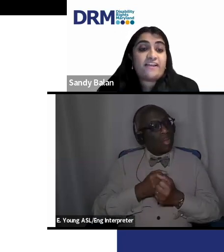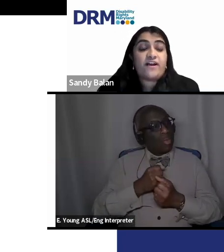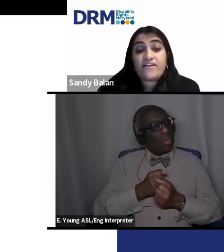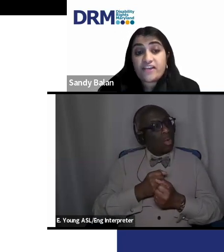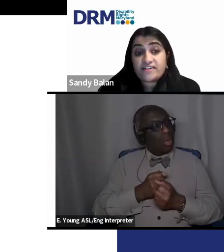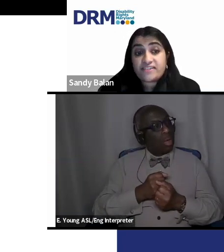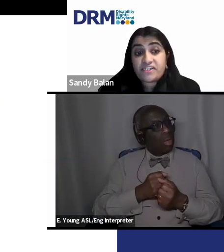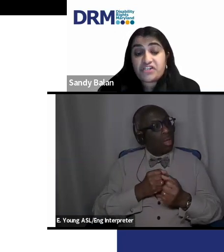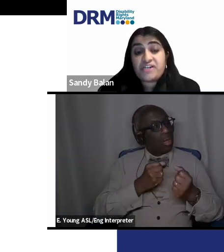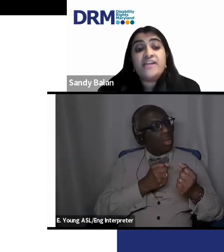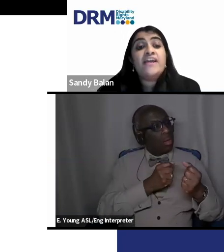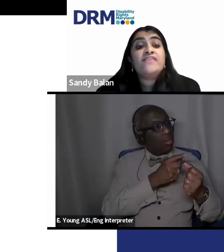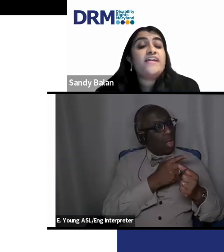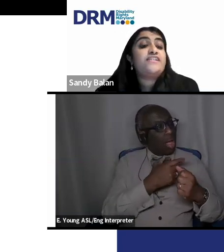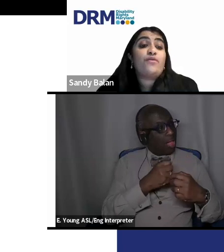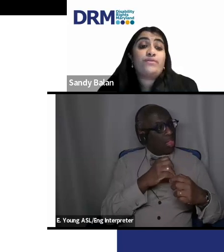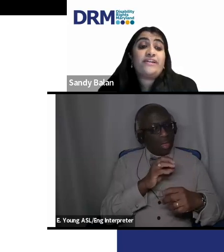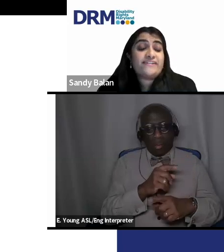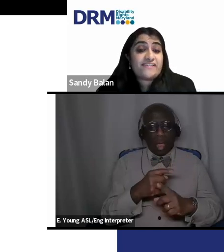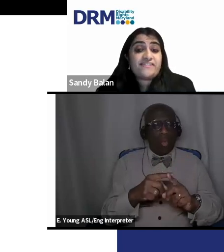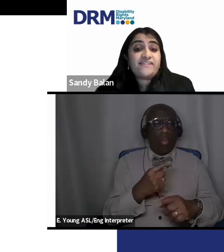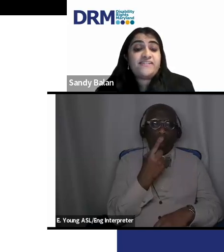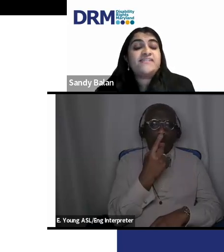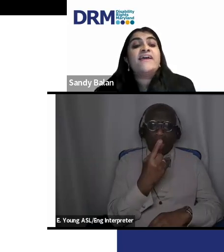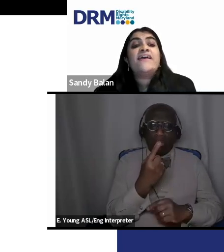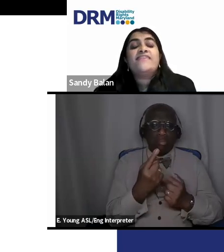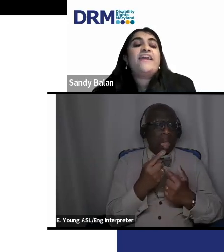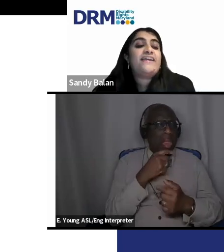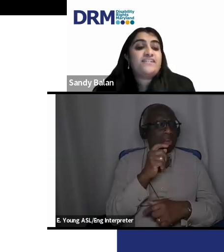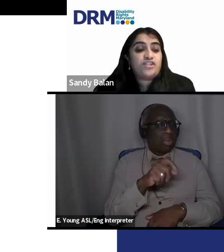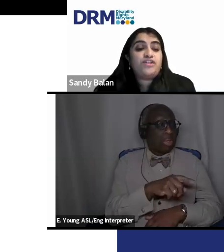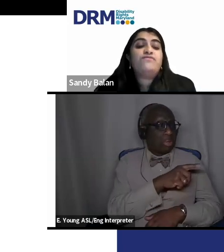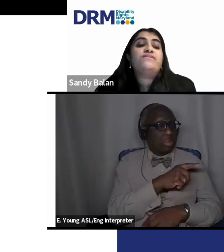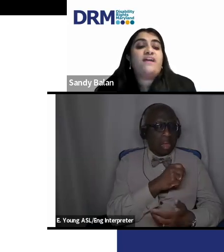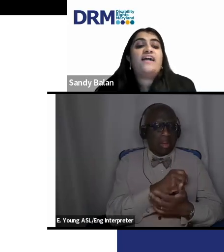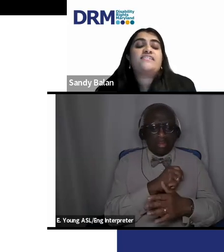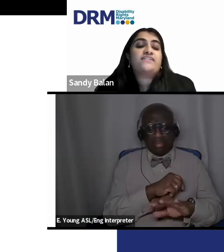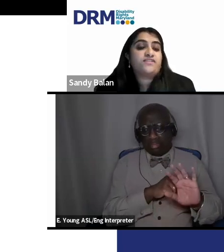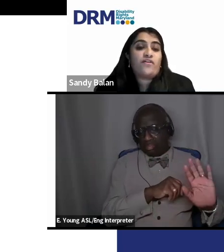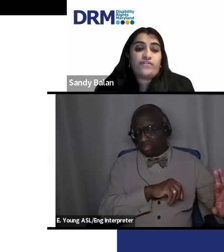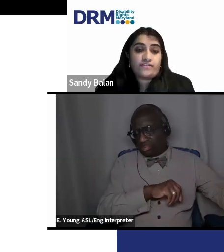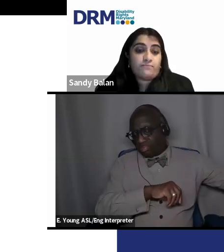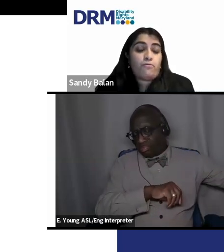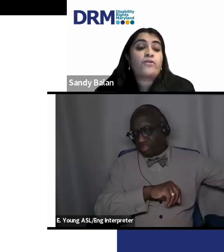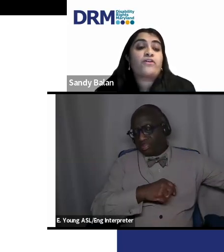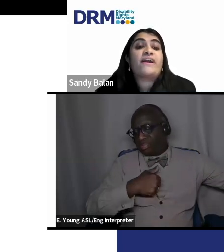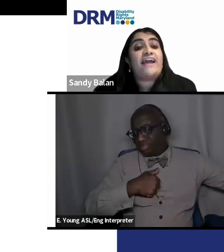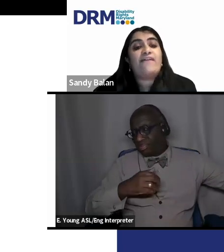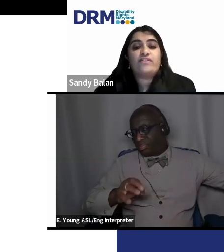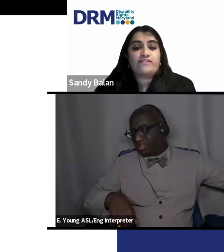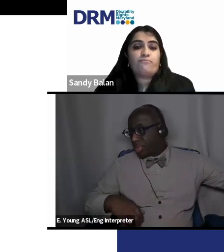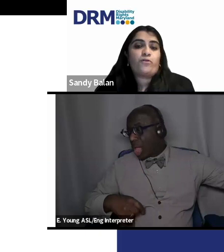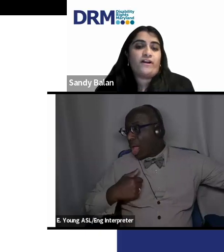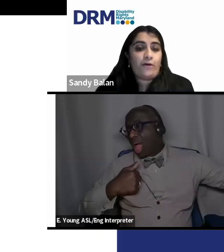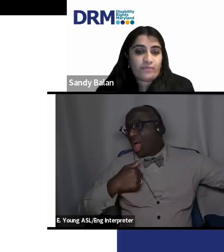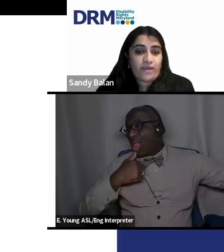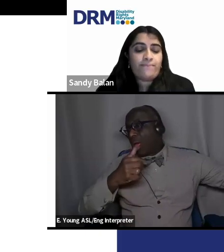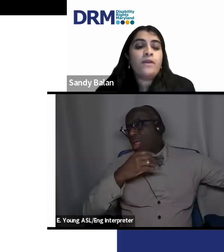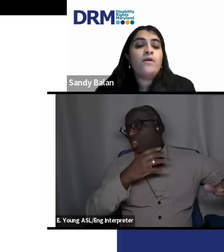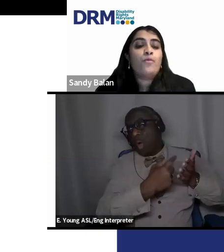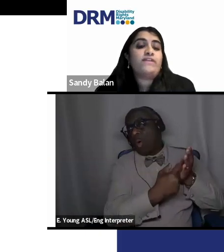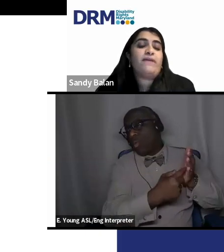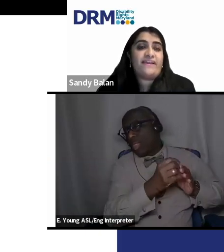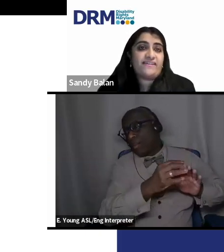one particular healthcare decision, they don't need assistance, they can choose not to consult their supporter and have their supporter